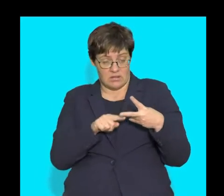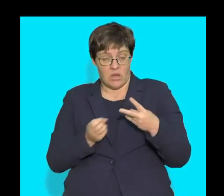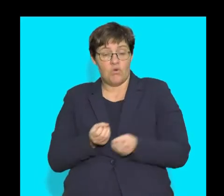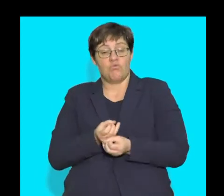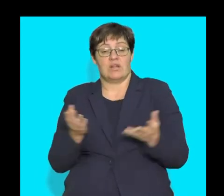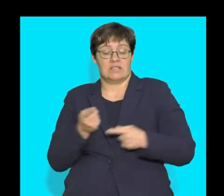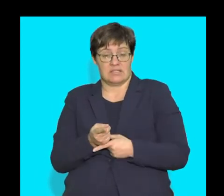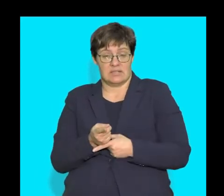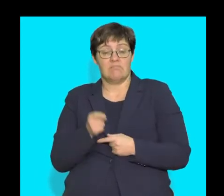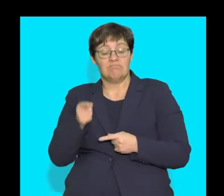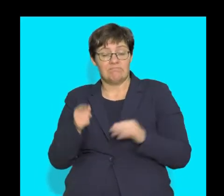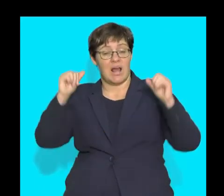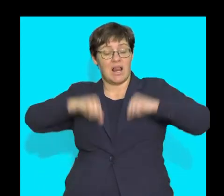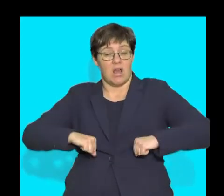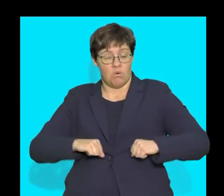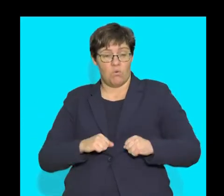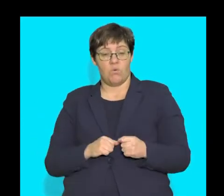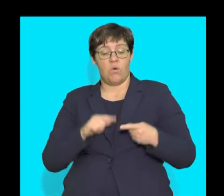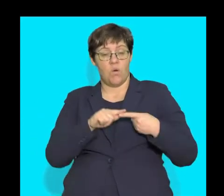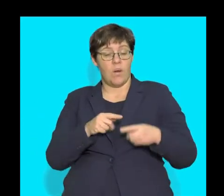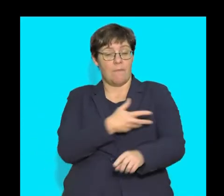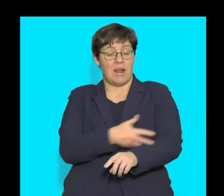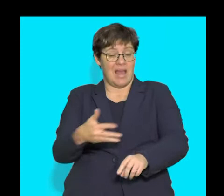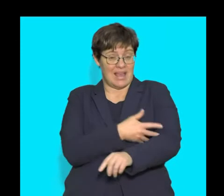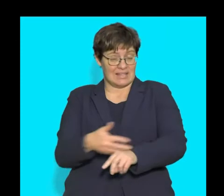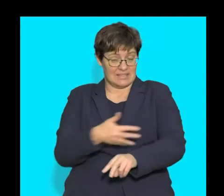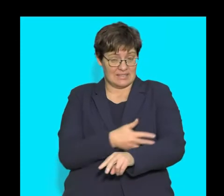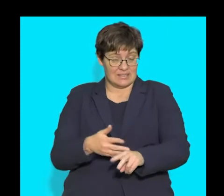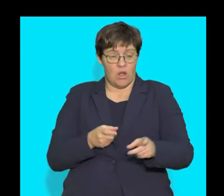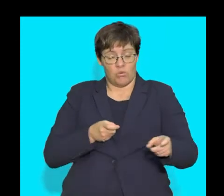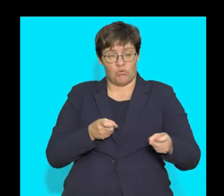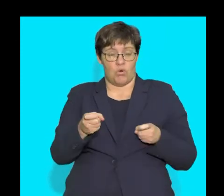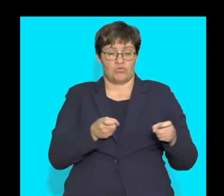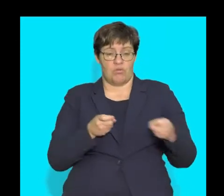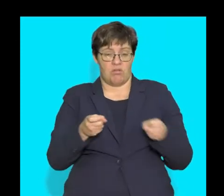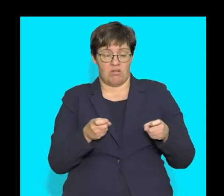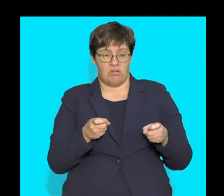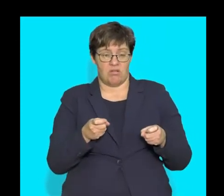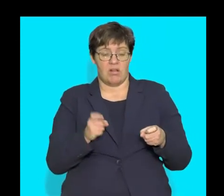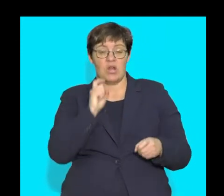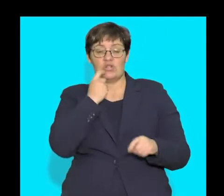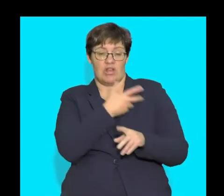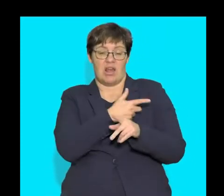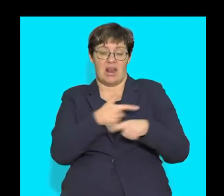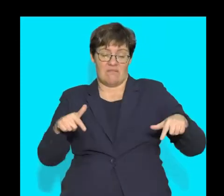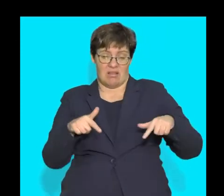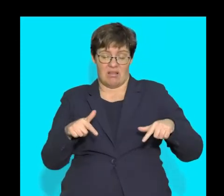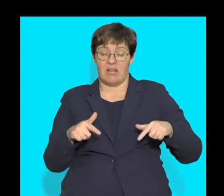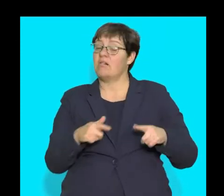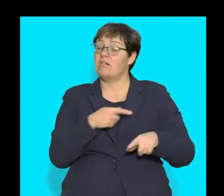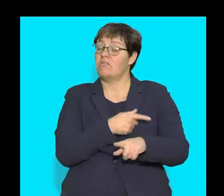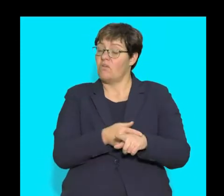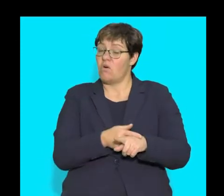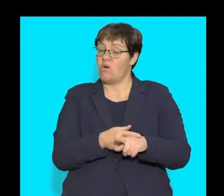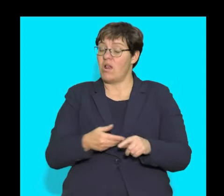are released and they allow for the bloodstream to control the blood glucose levels, either